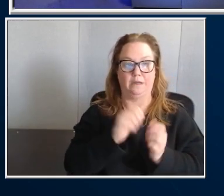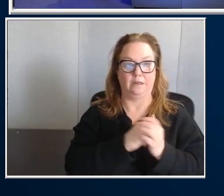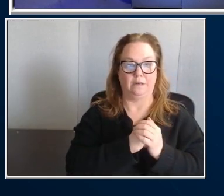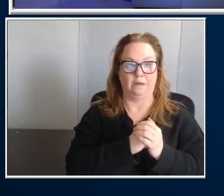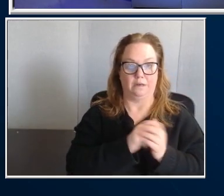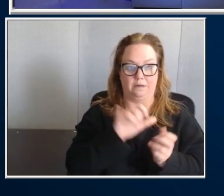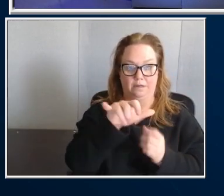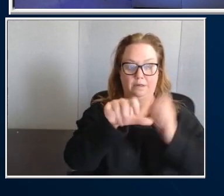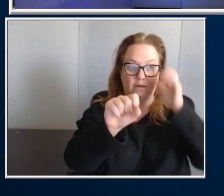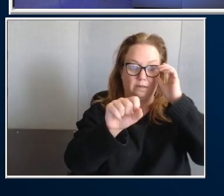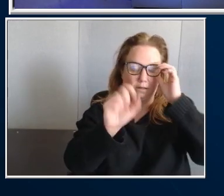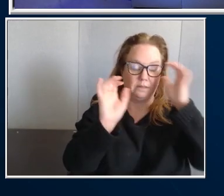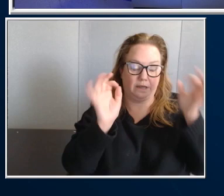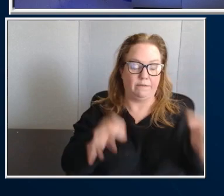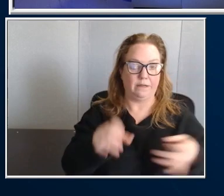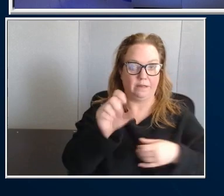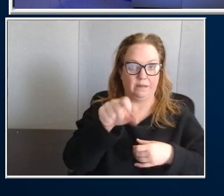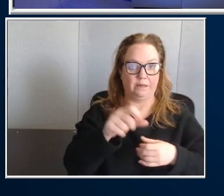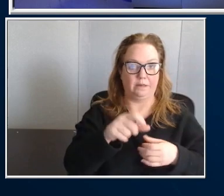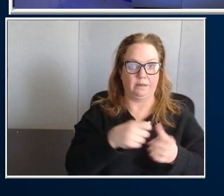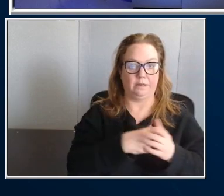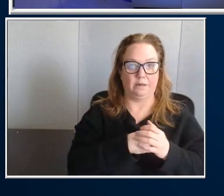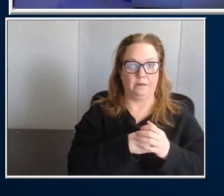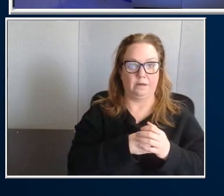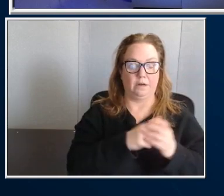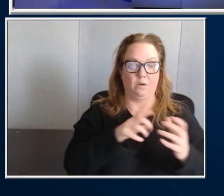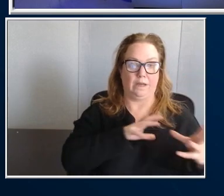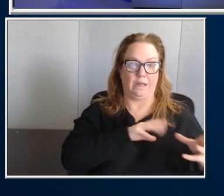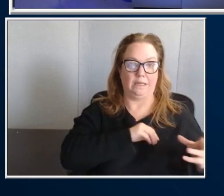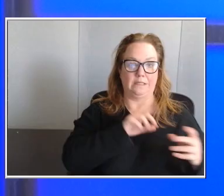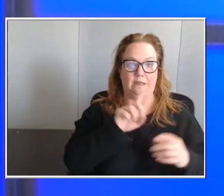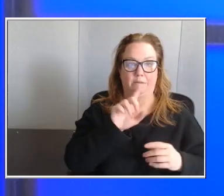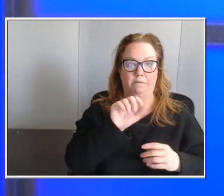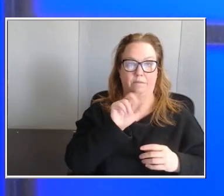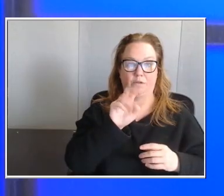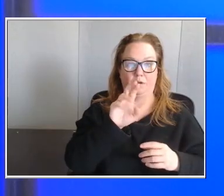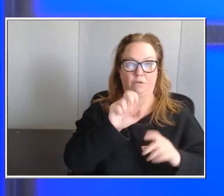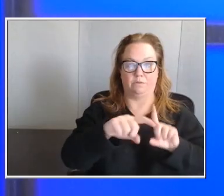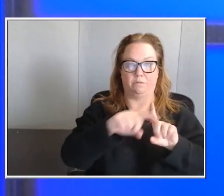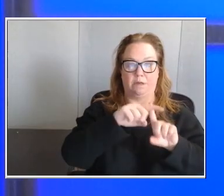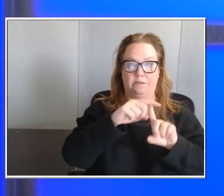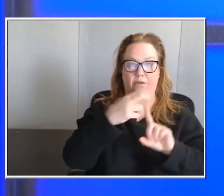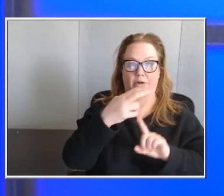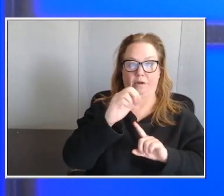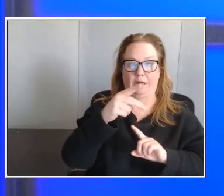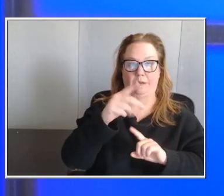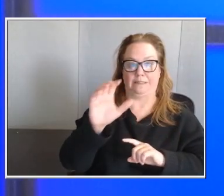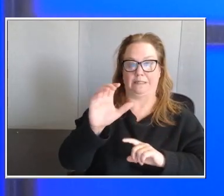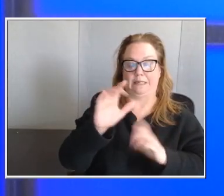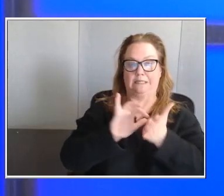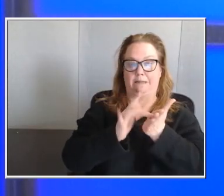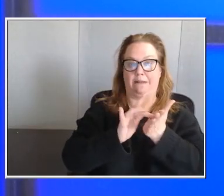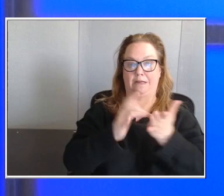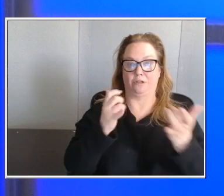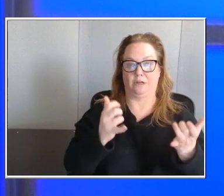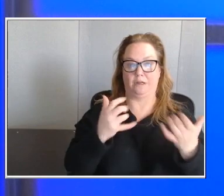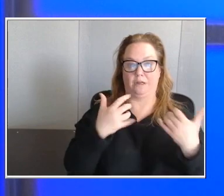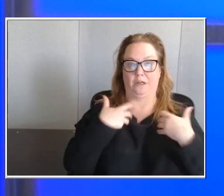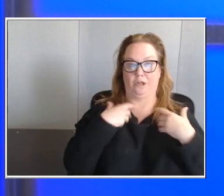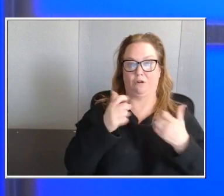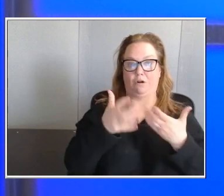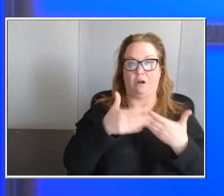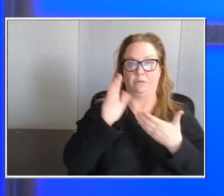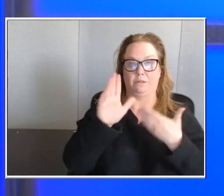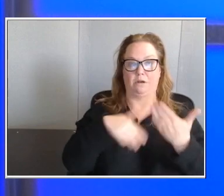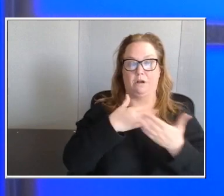Absolutely. Absolutely, and we even can accept donors from patients who are positive for hepatitis C because the medications now cure almost everyone that gets